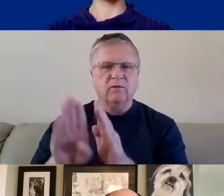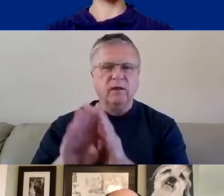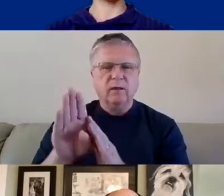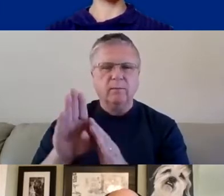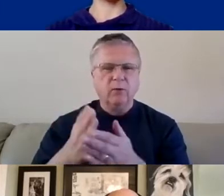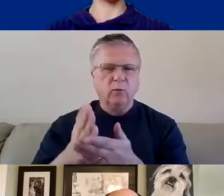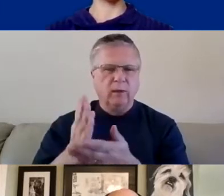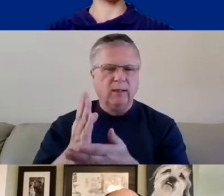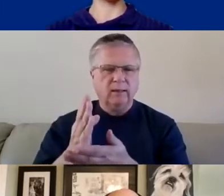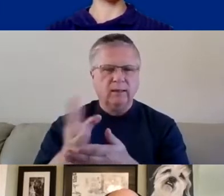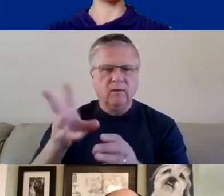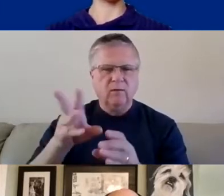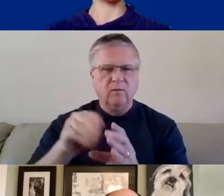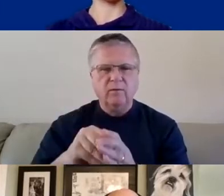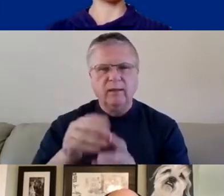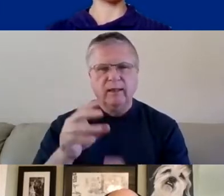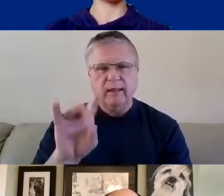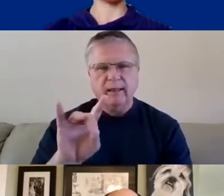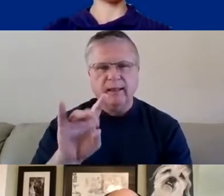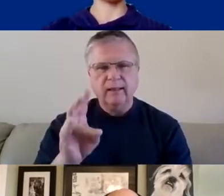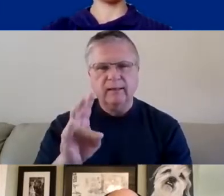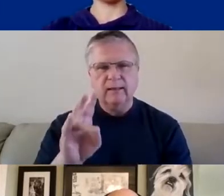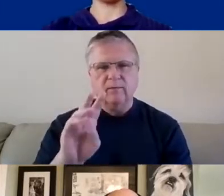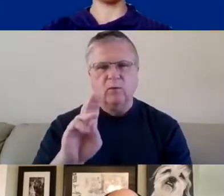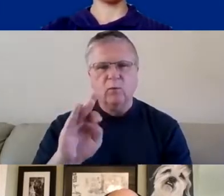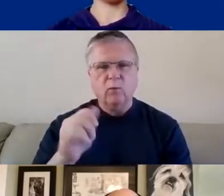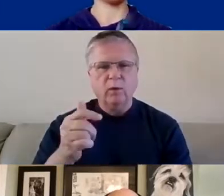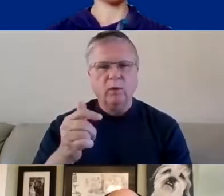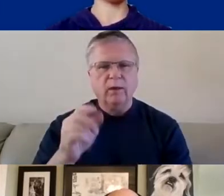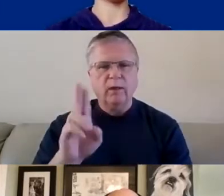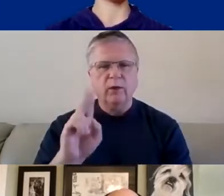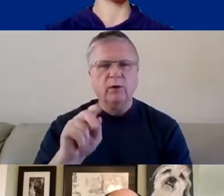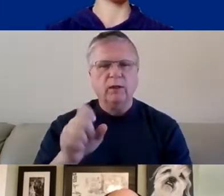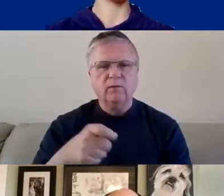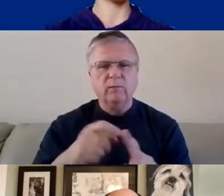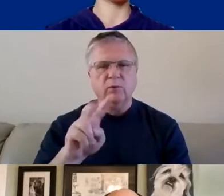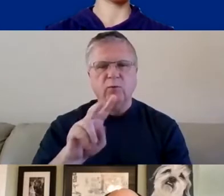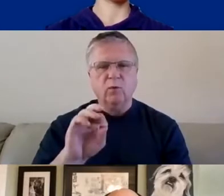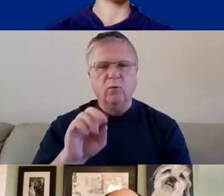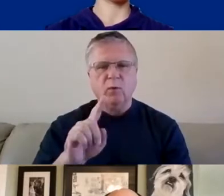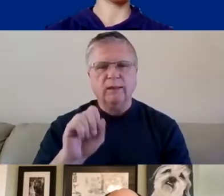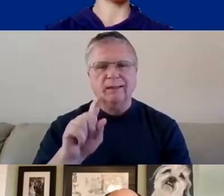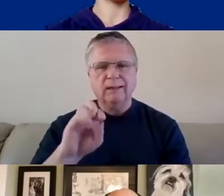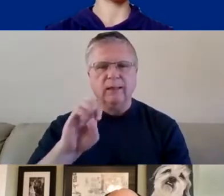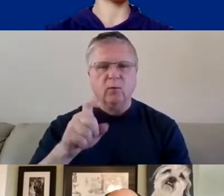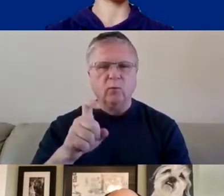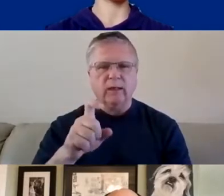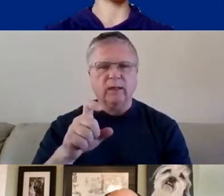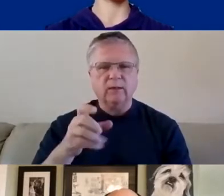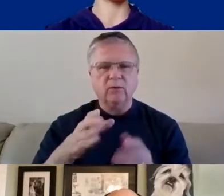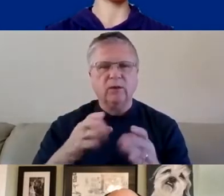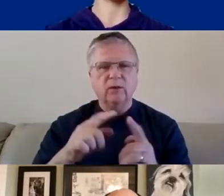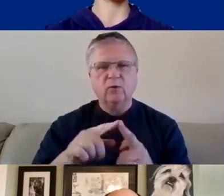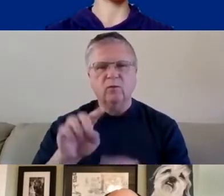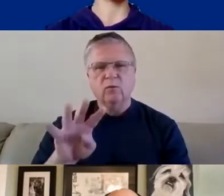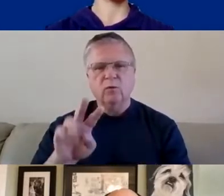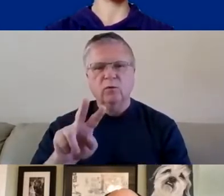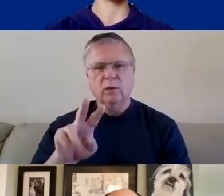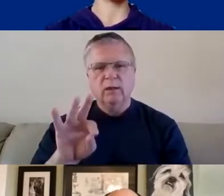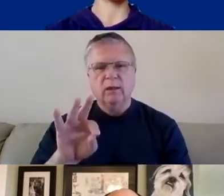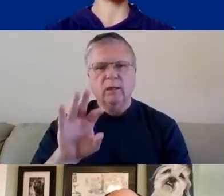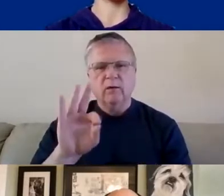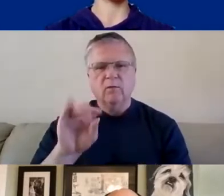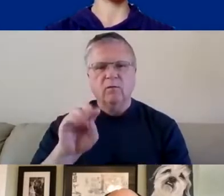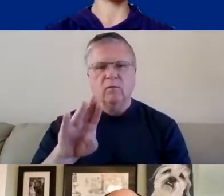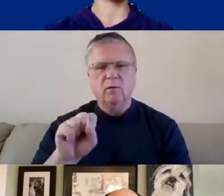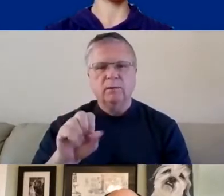rights involving 87 dwelling units from 201 Stanwick Street to 429 Forbes Avenue,